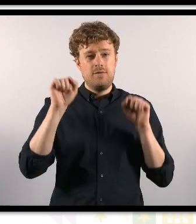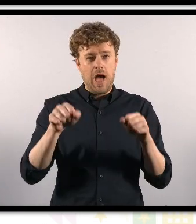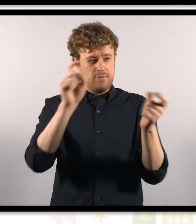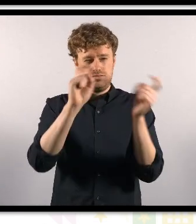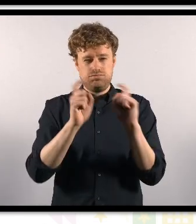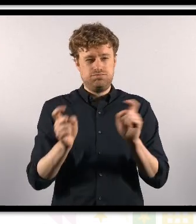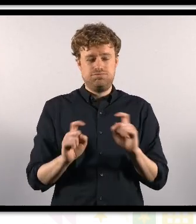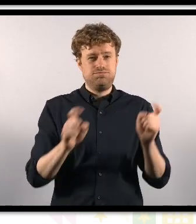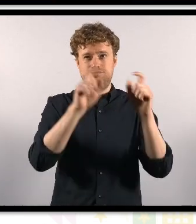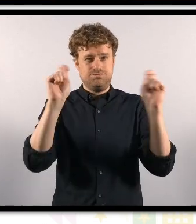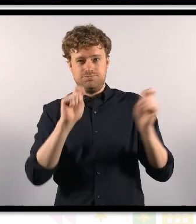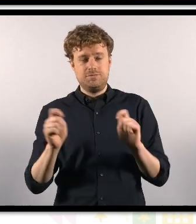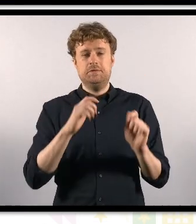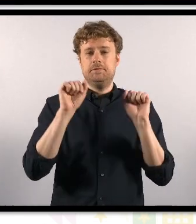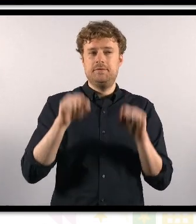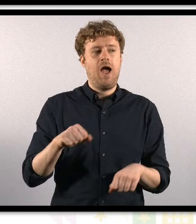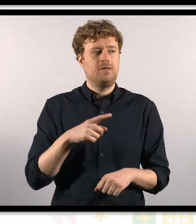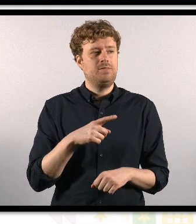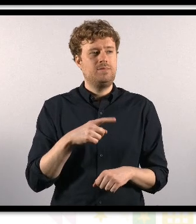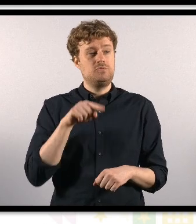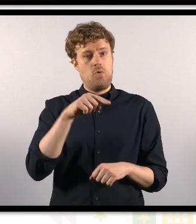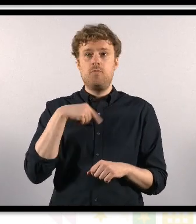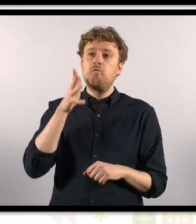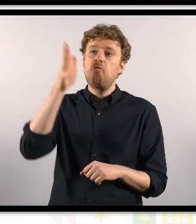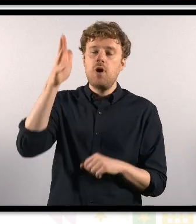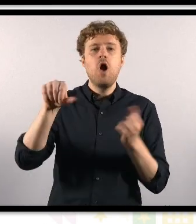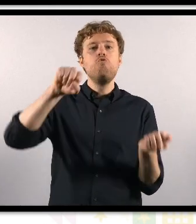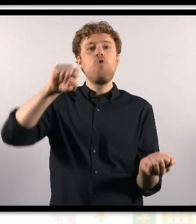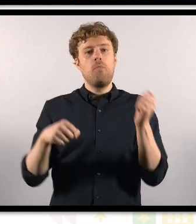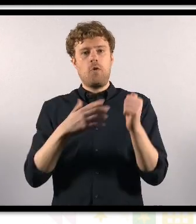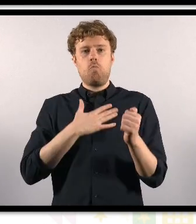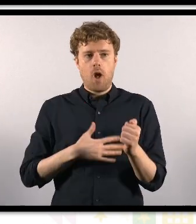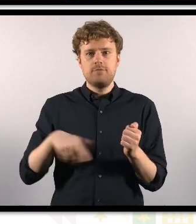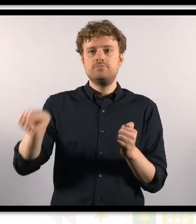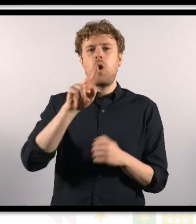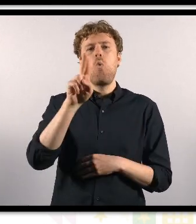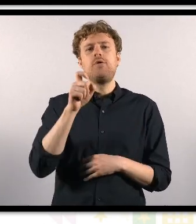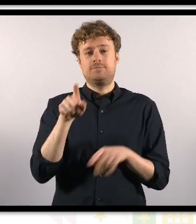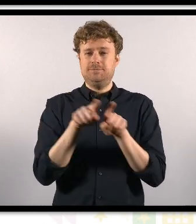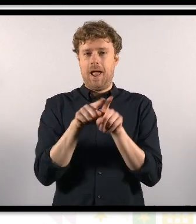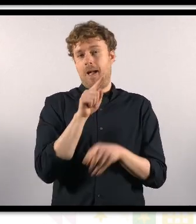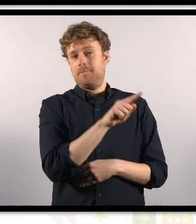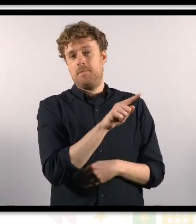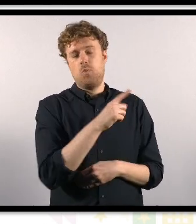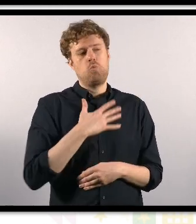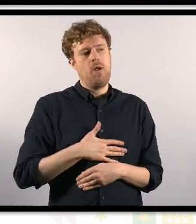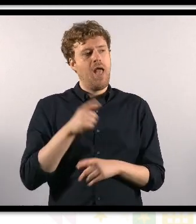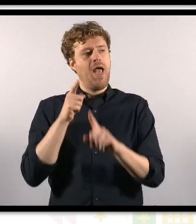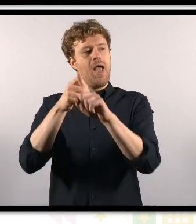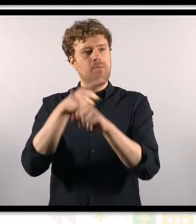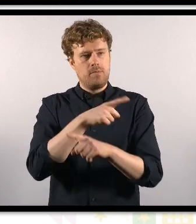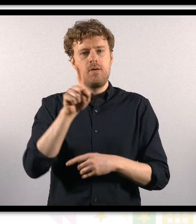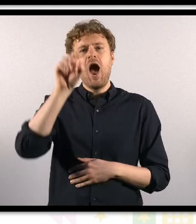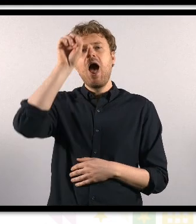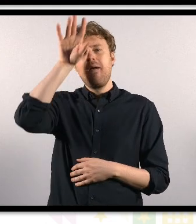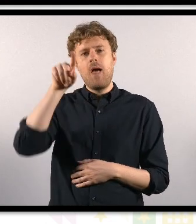developing plugins for all the cloud-native tools, adding language translations for greater global reach, and providing that input and